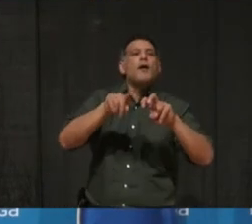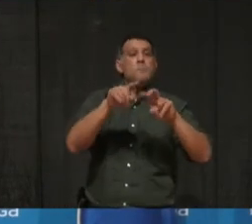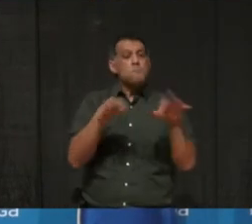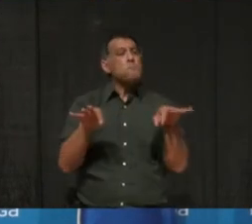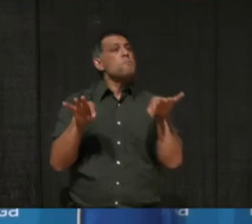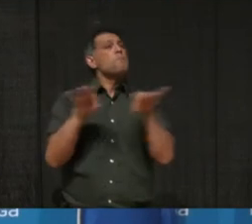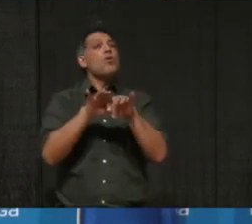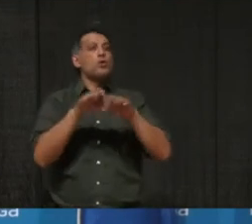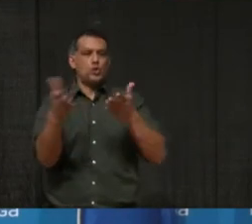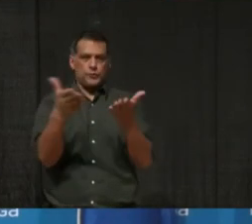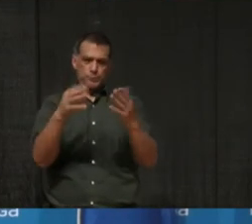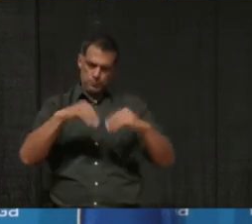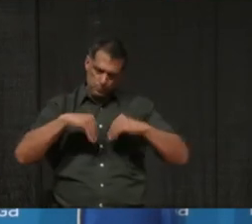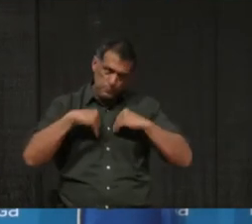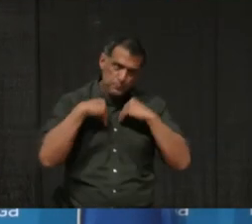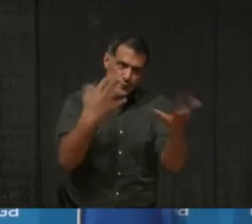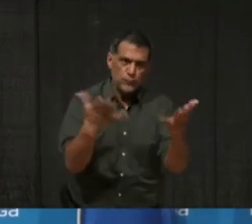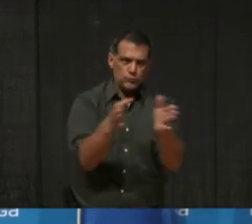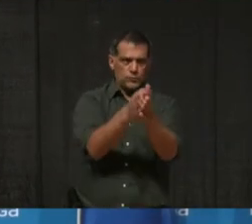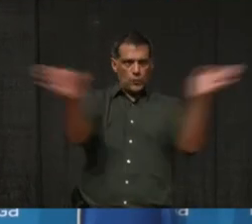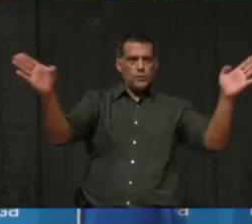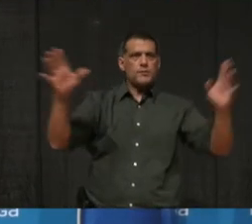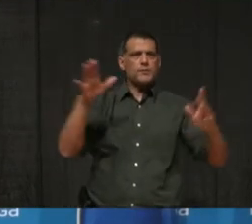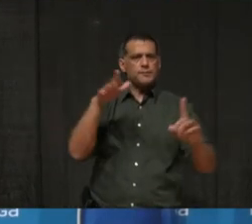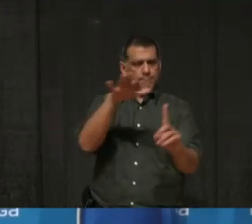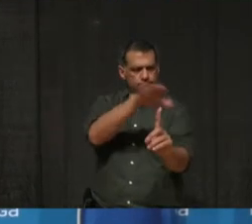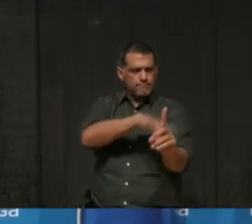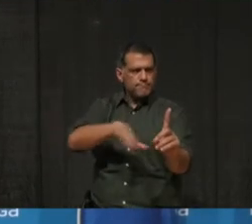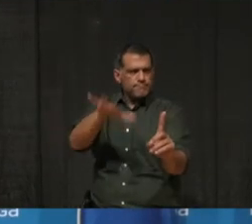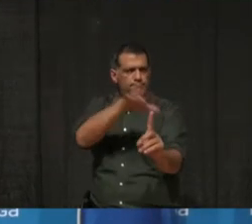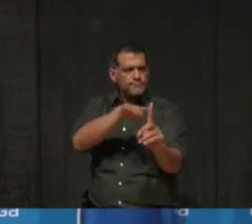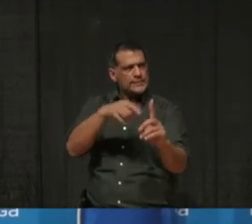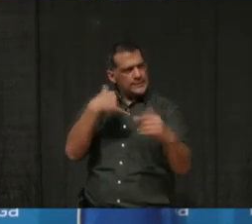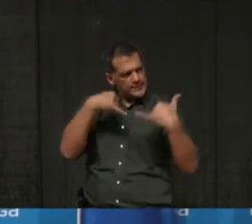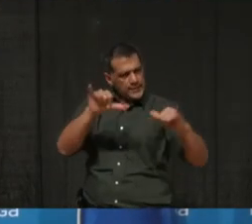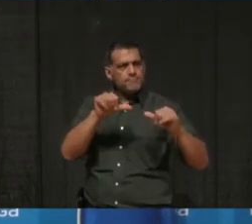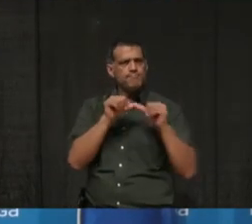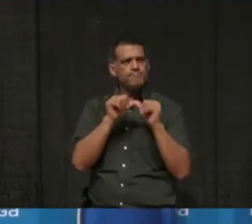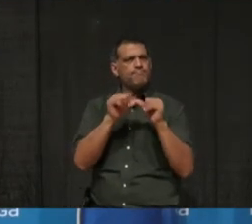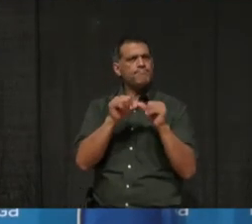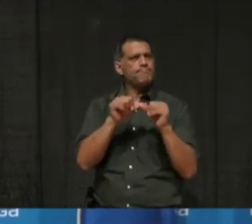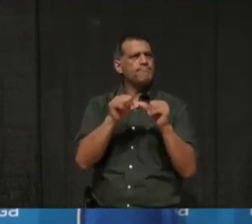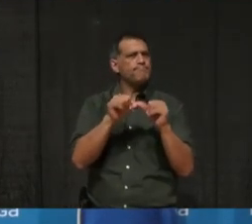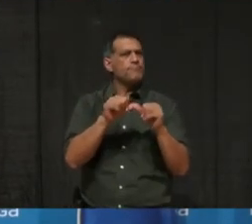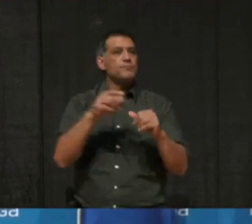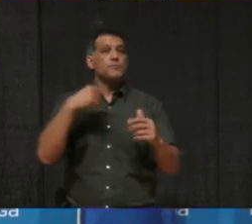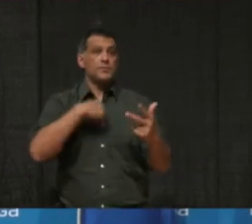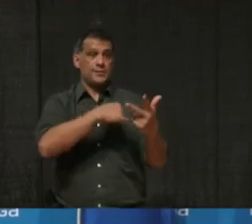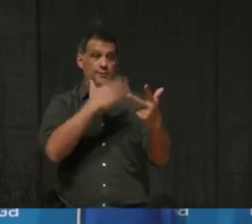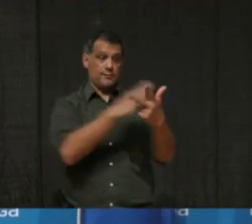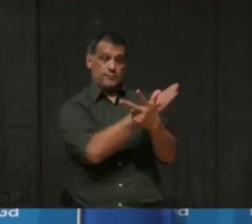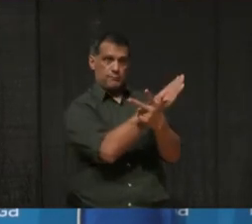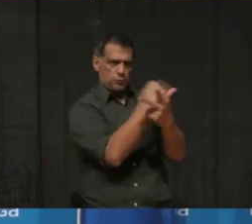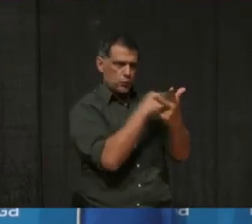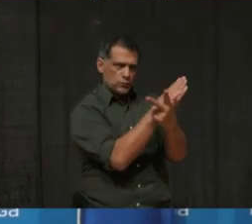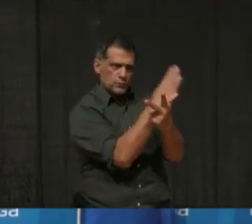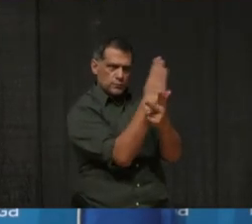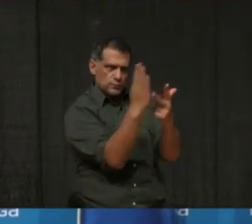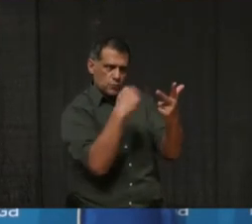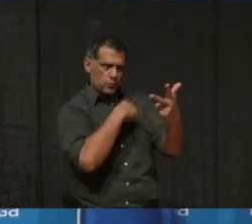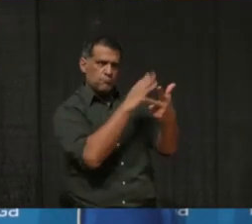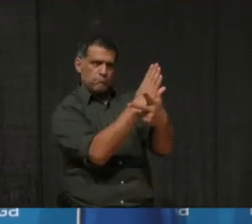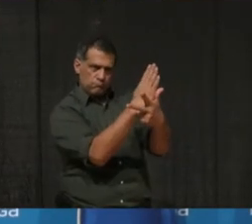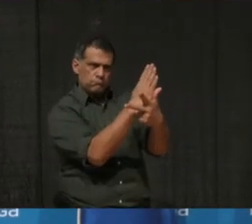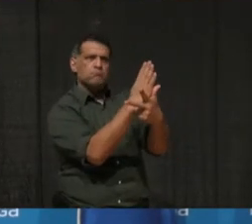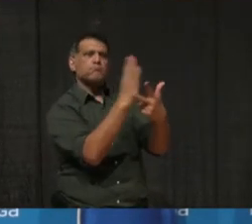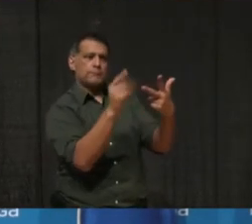public, that assessment is ongoing. But certainly those are the three areas that I will continue to focus on, is our